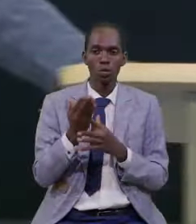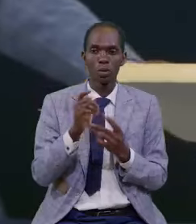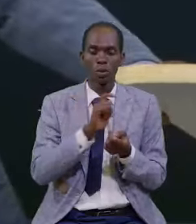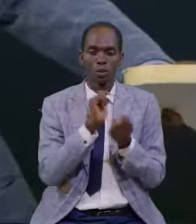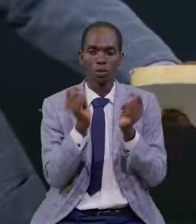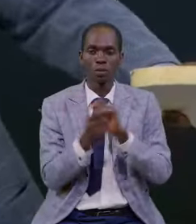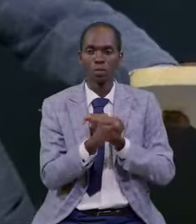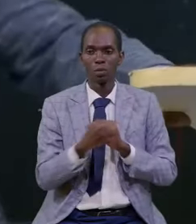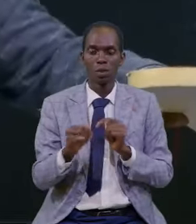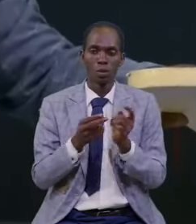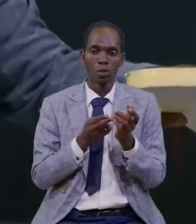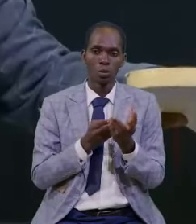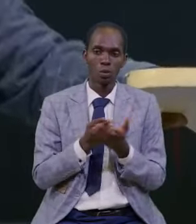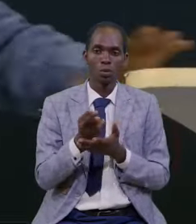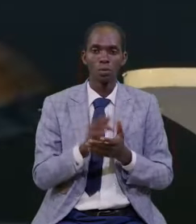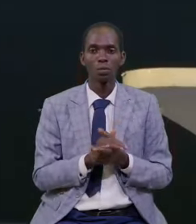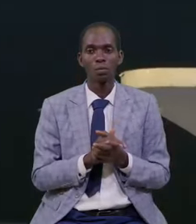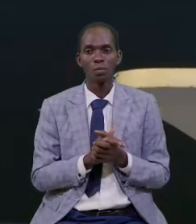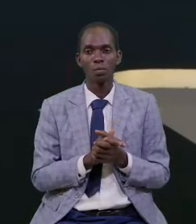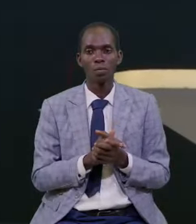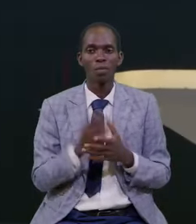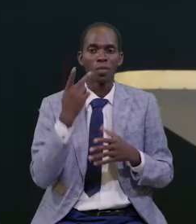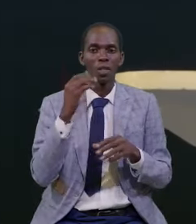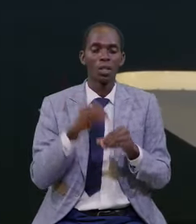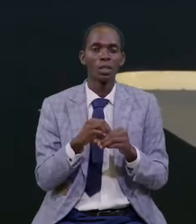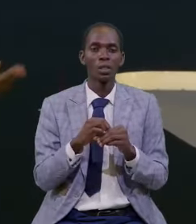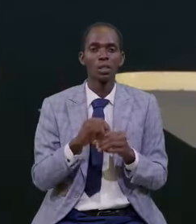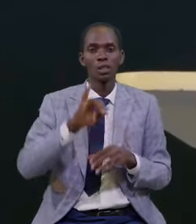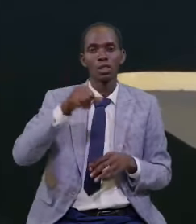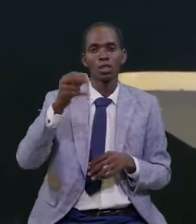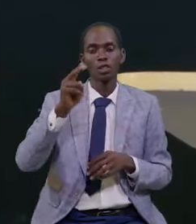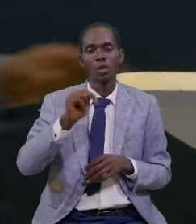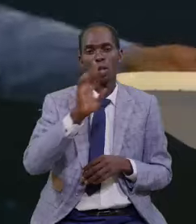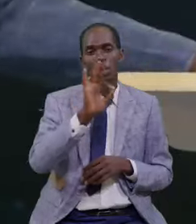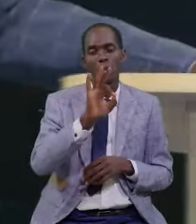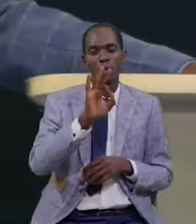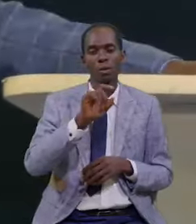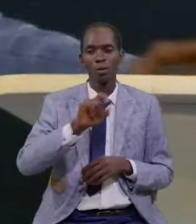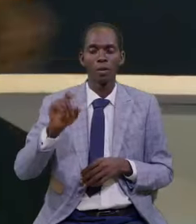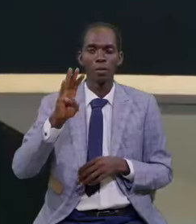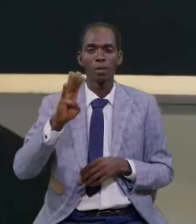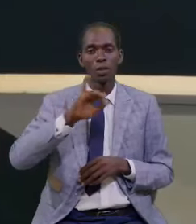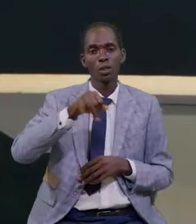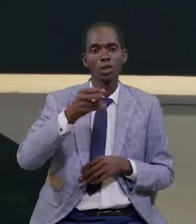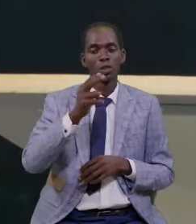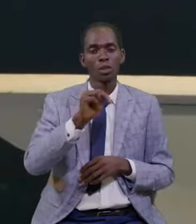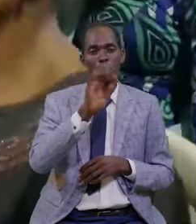transforming truth. Look at chapter 9. I'm reading from verse 4. John chapter 9.